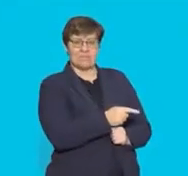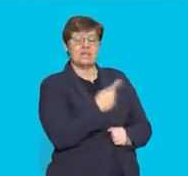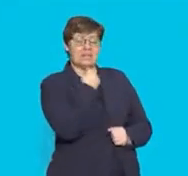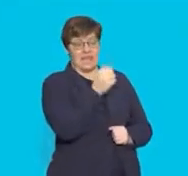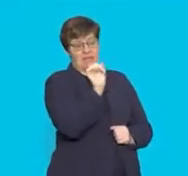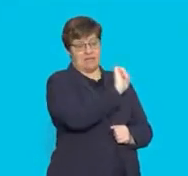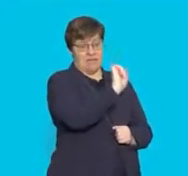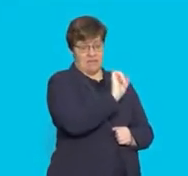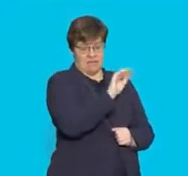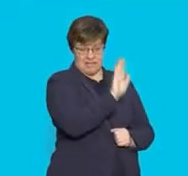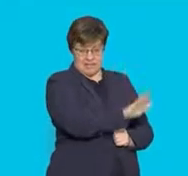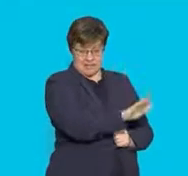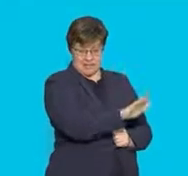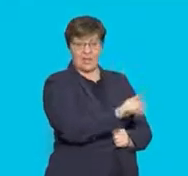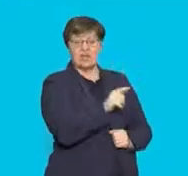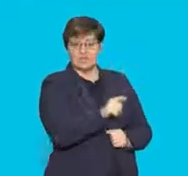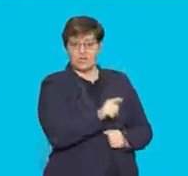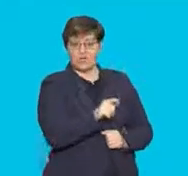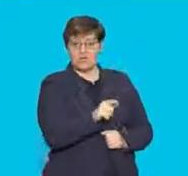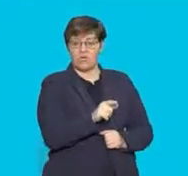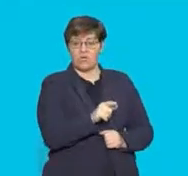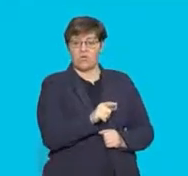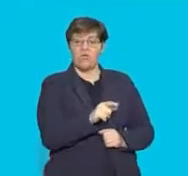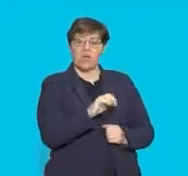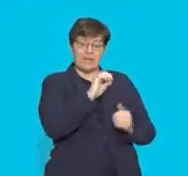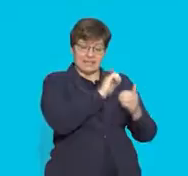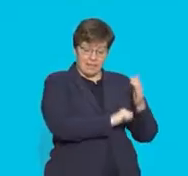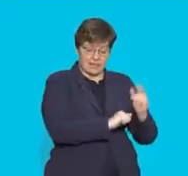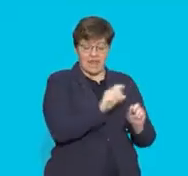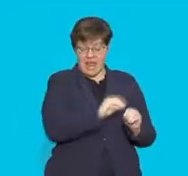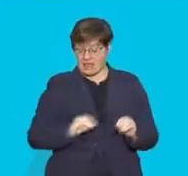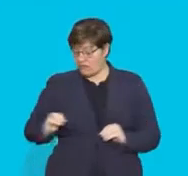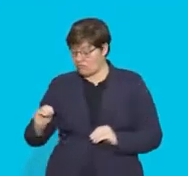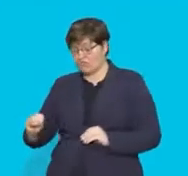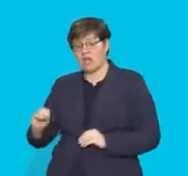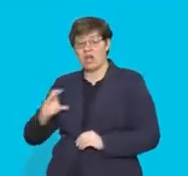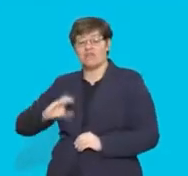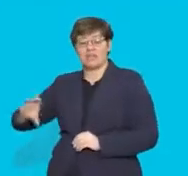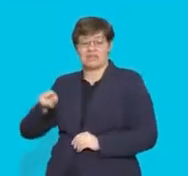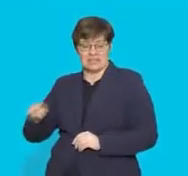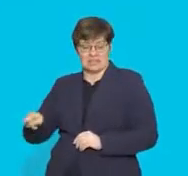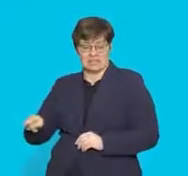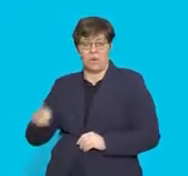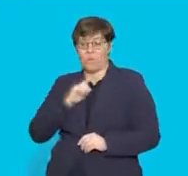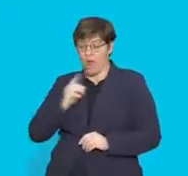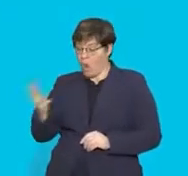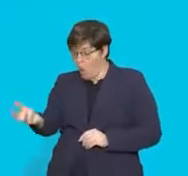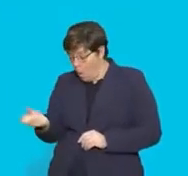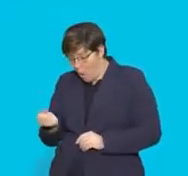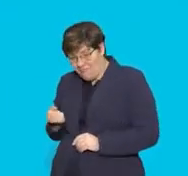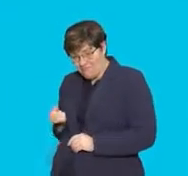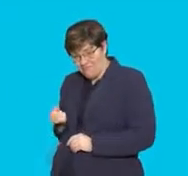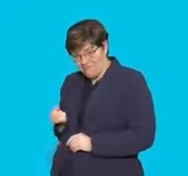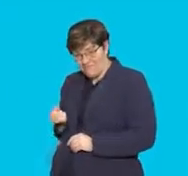it's vehicles. So you're debiting asset disposal and you're crediting the vehicles account. What have you done? You're removing the